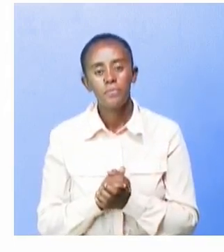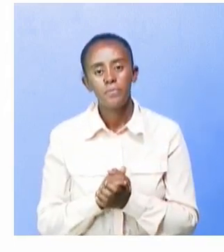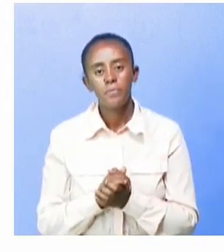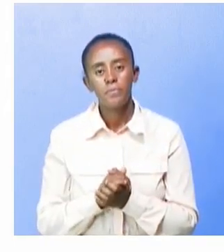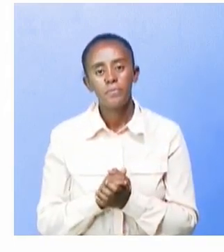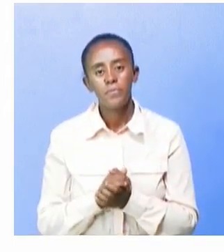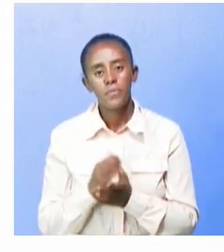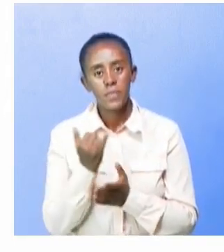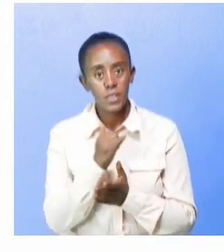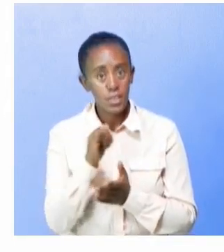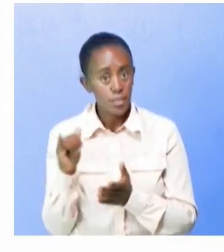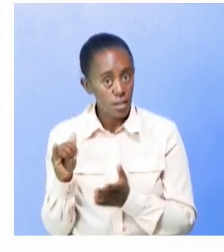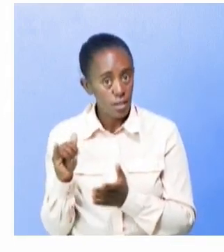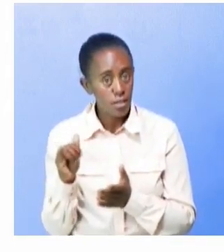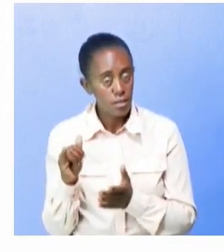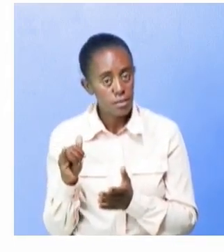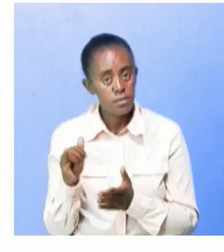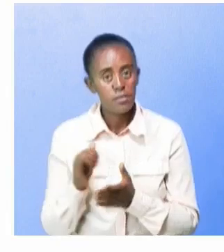they